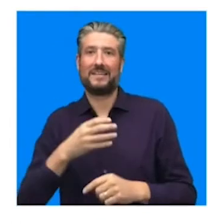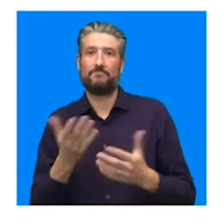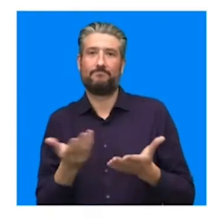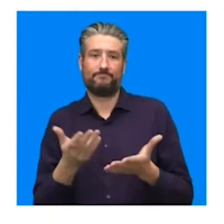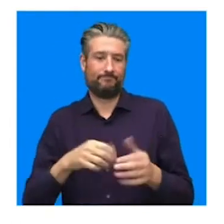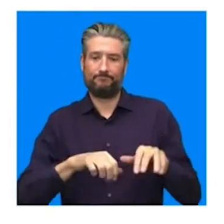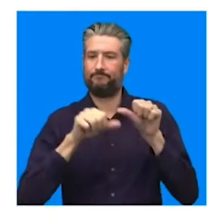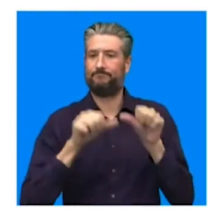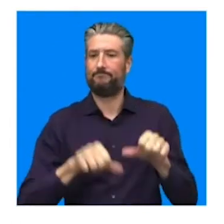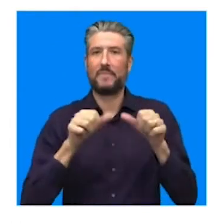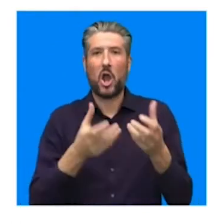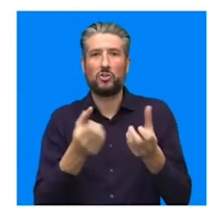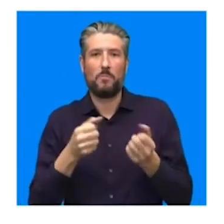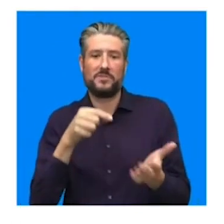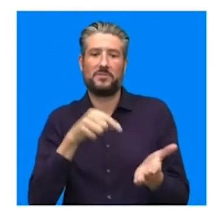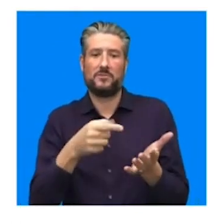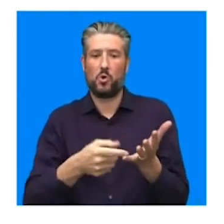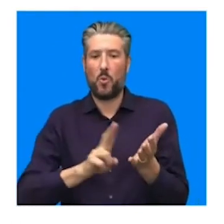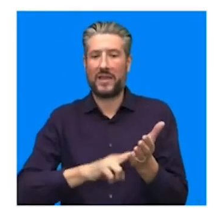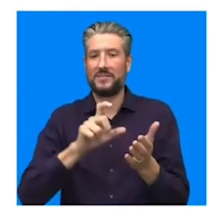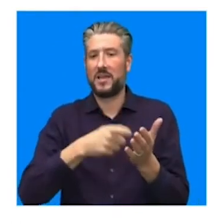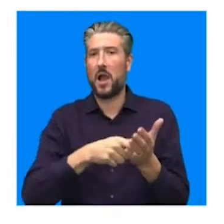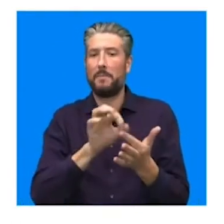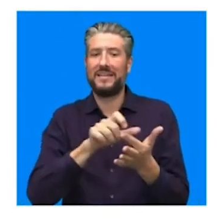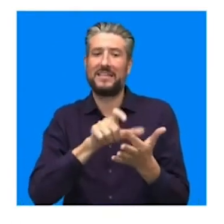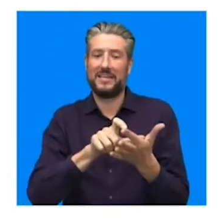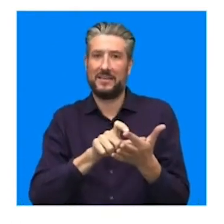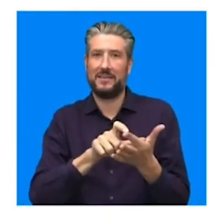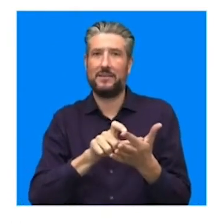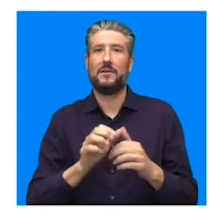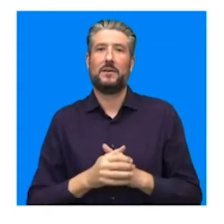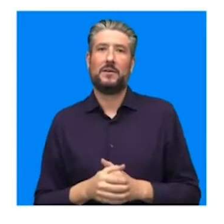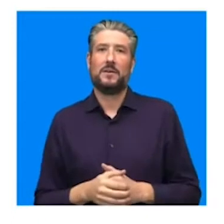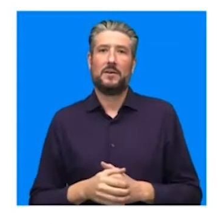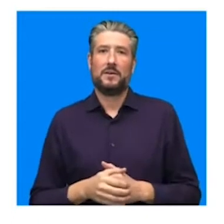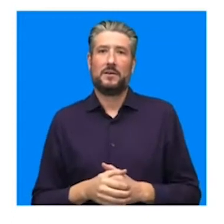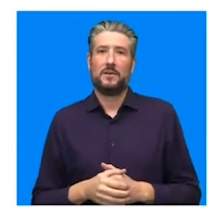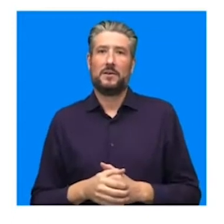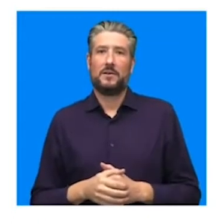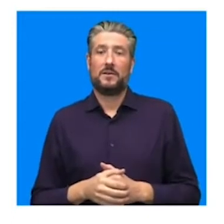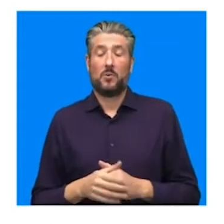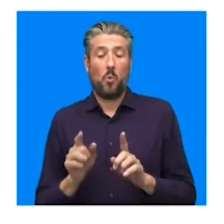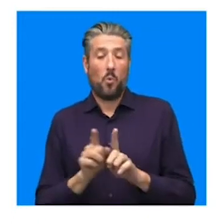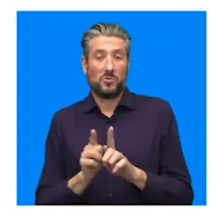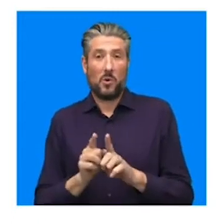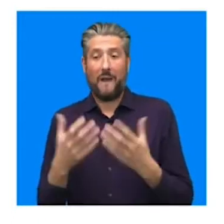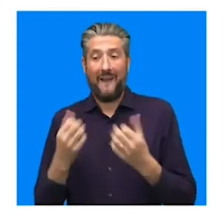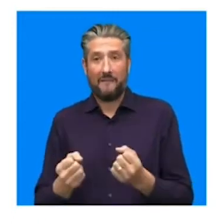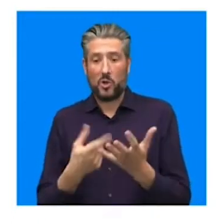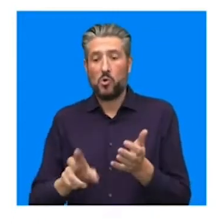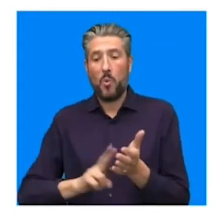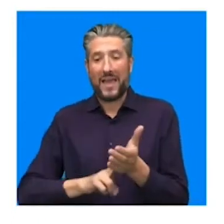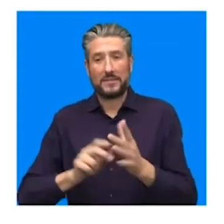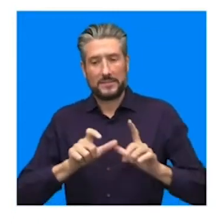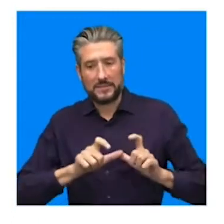technology, around cities and municipal services. The UN Sustainable Development Goals, which again